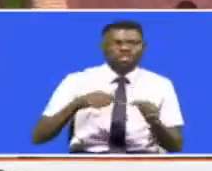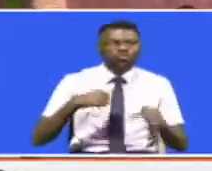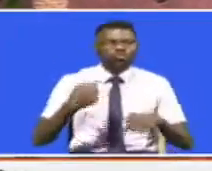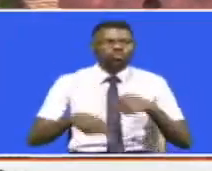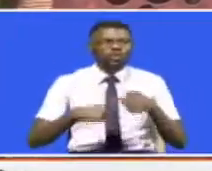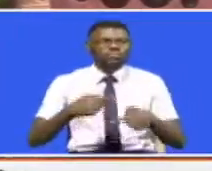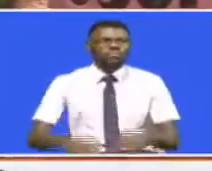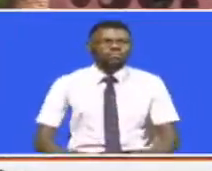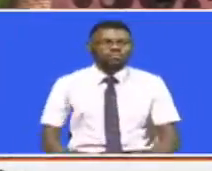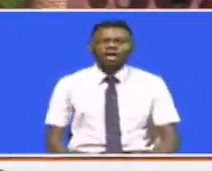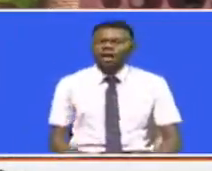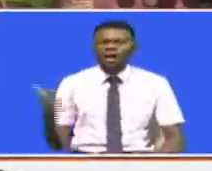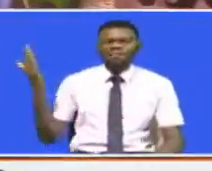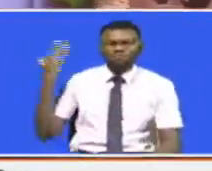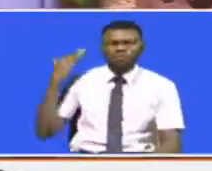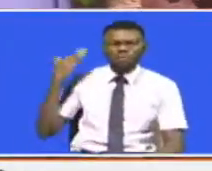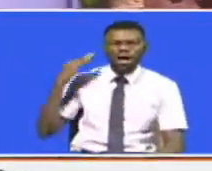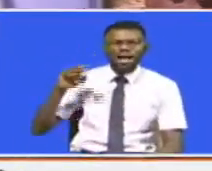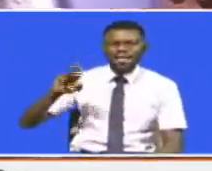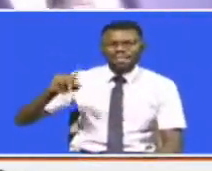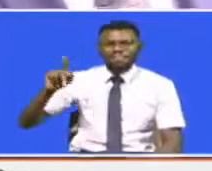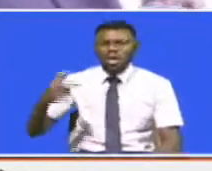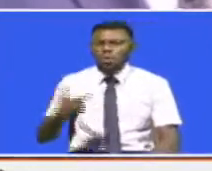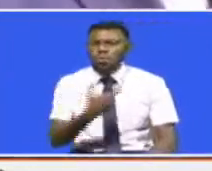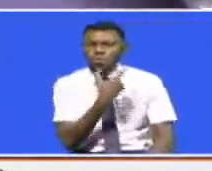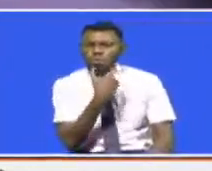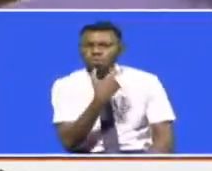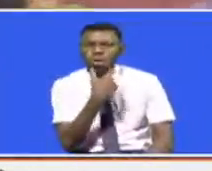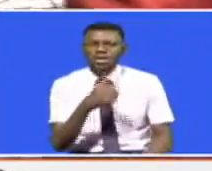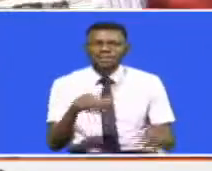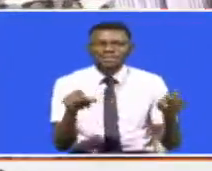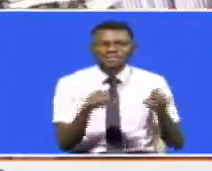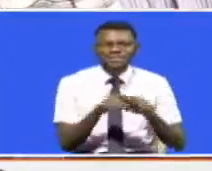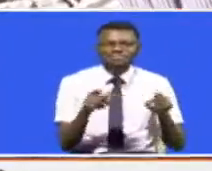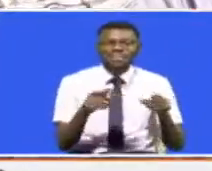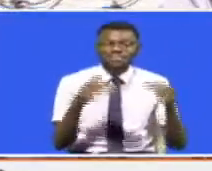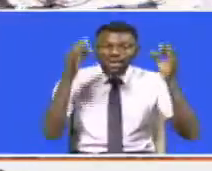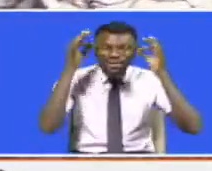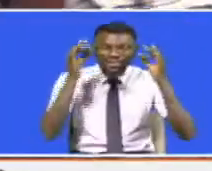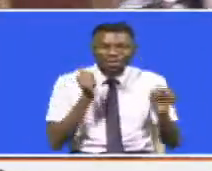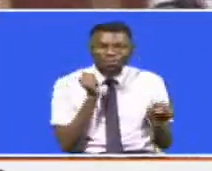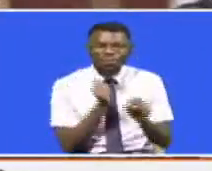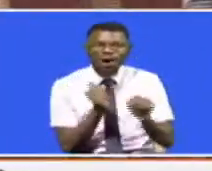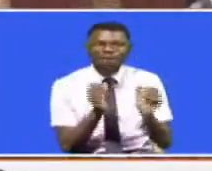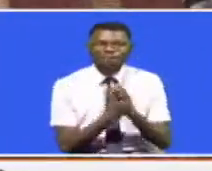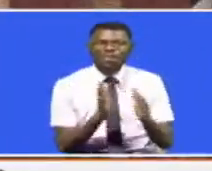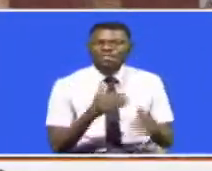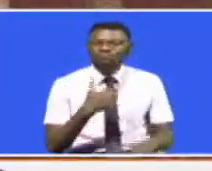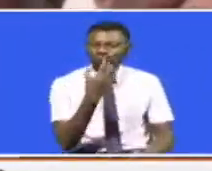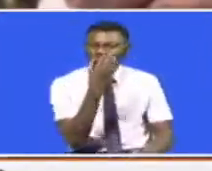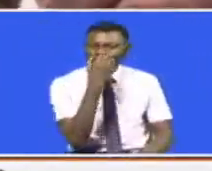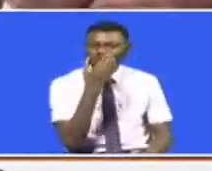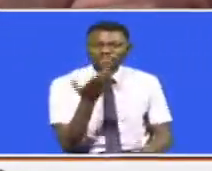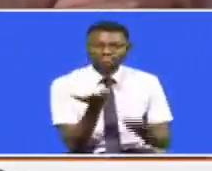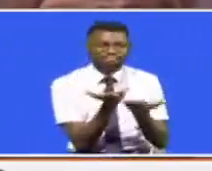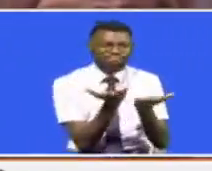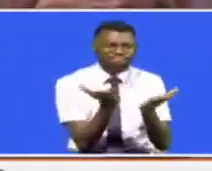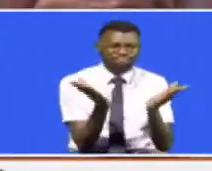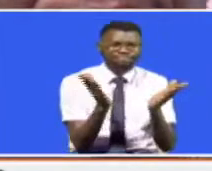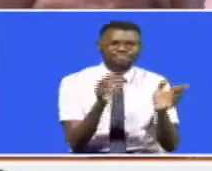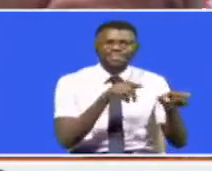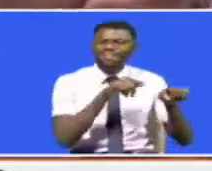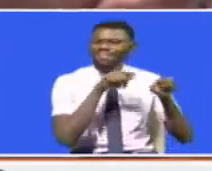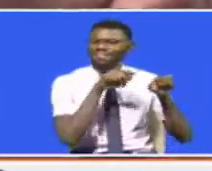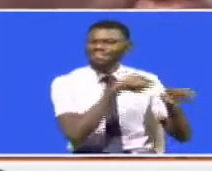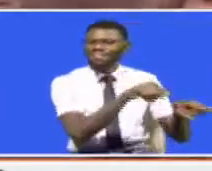This as former legislators from Luo Nyanza and who have decided to work with President William Ruto criticized ODM party leader